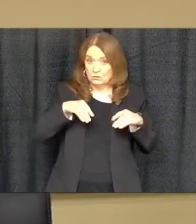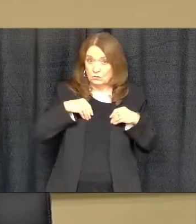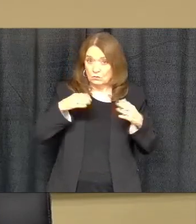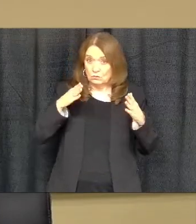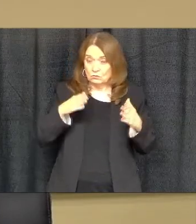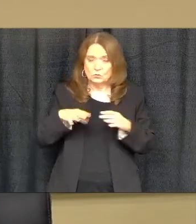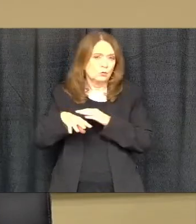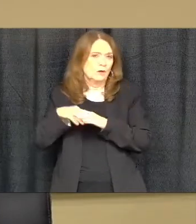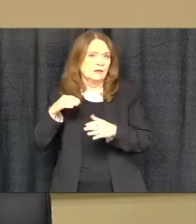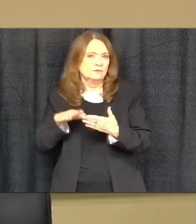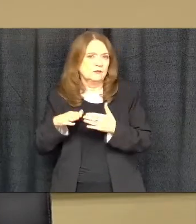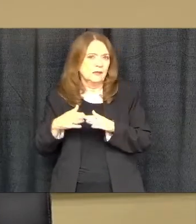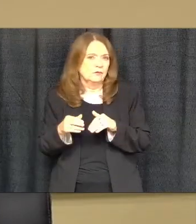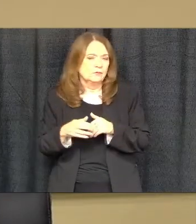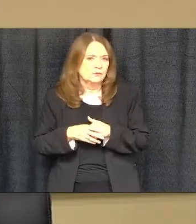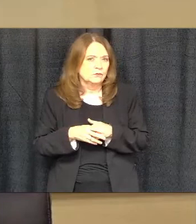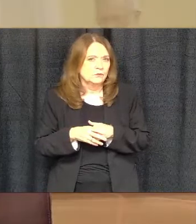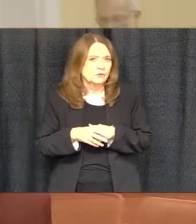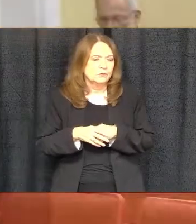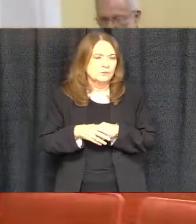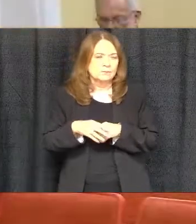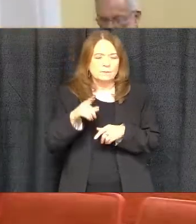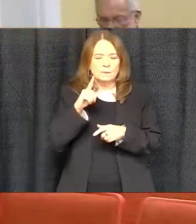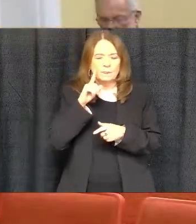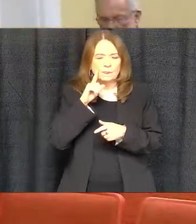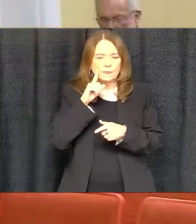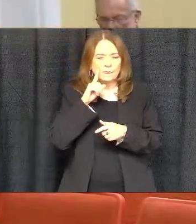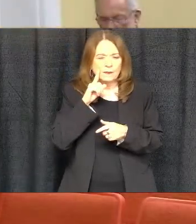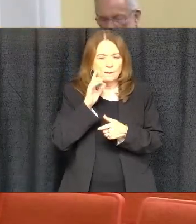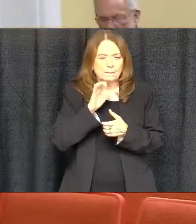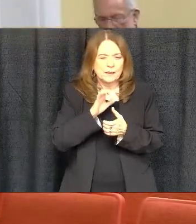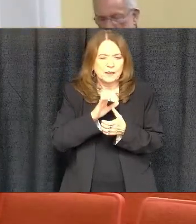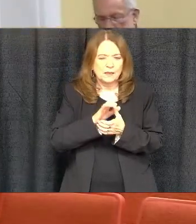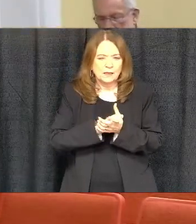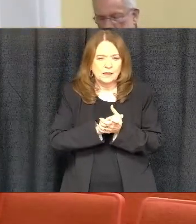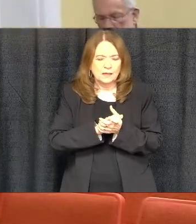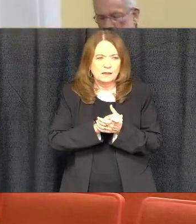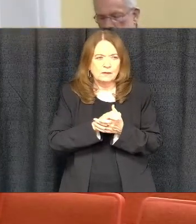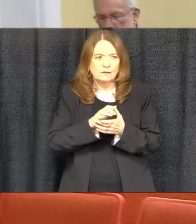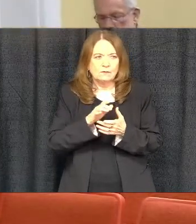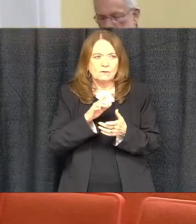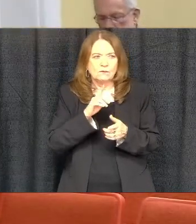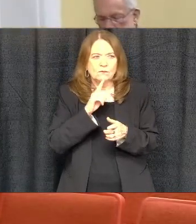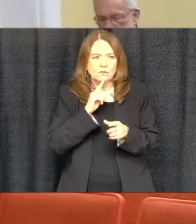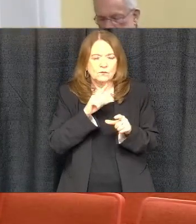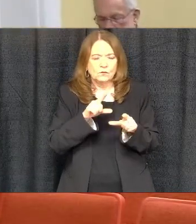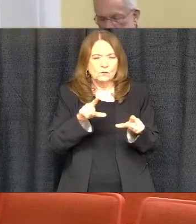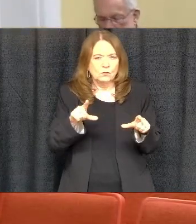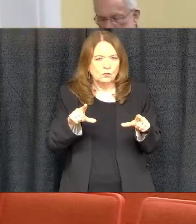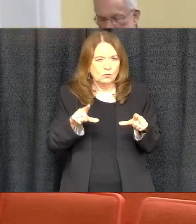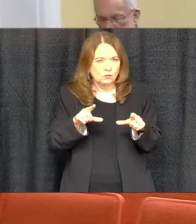out of town? I believe it is the property owner, but I can track